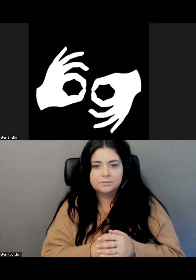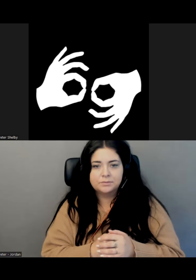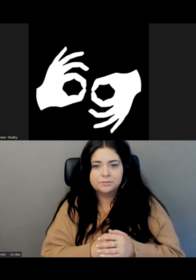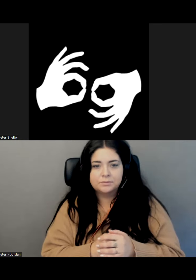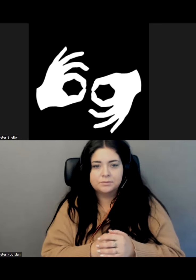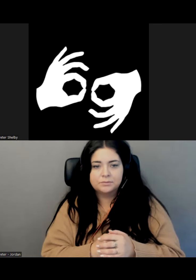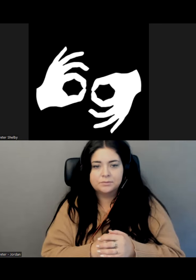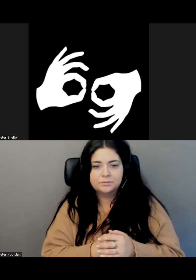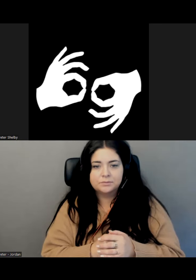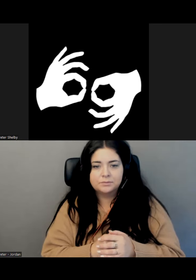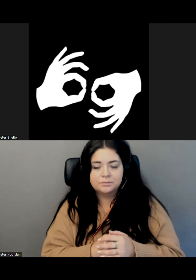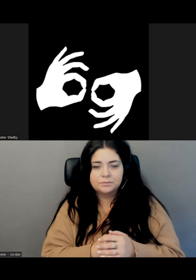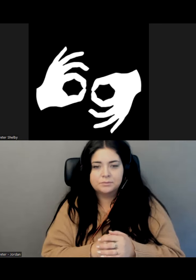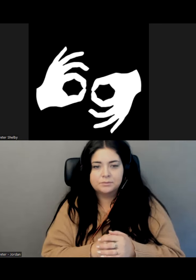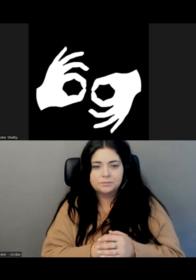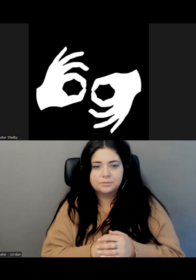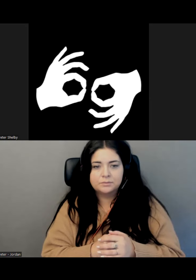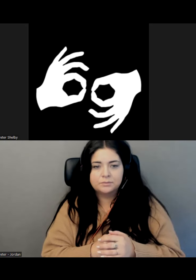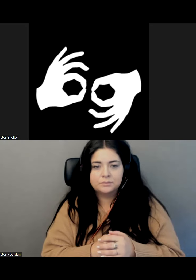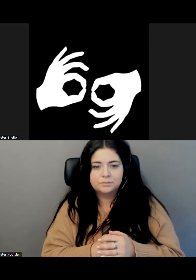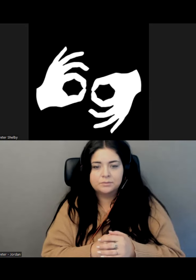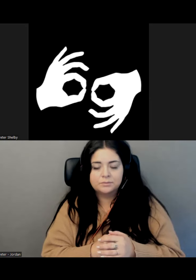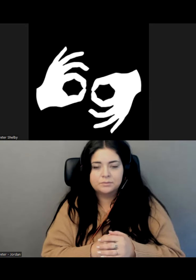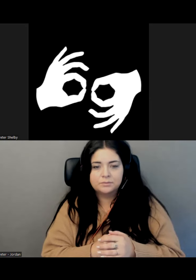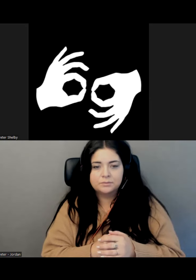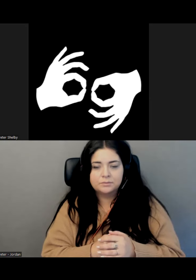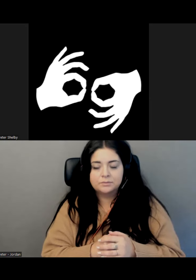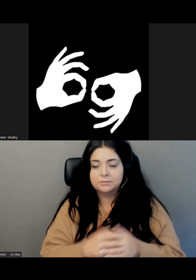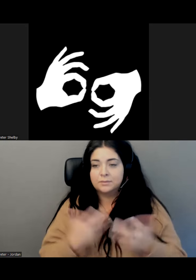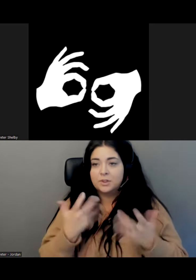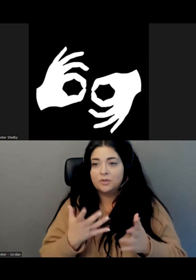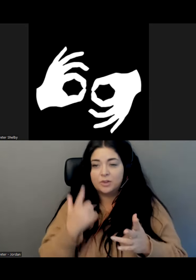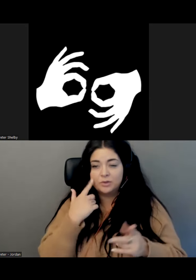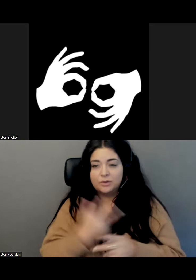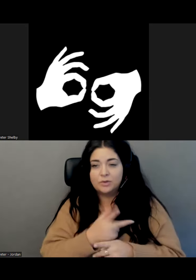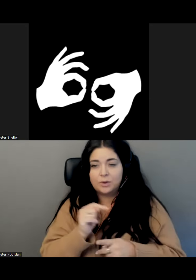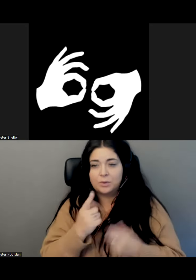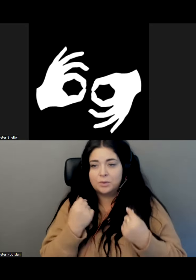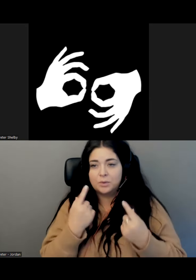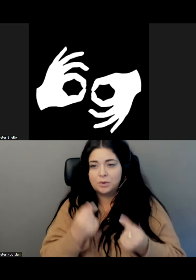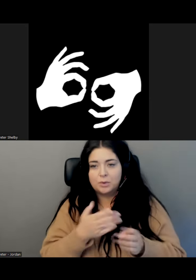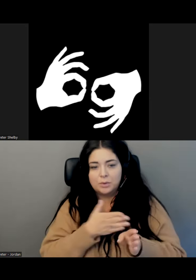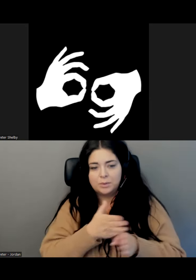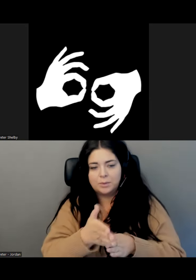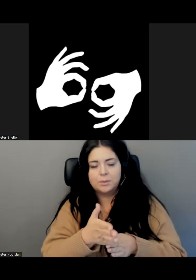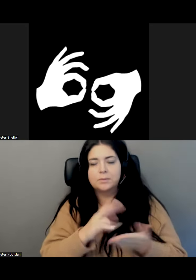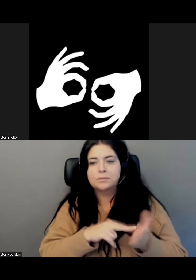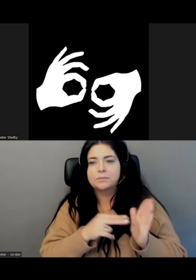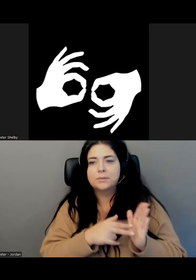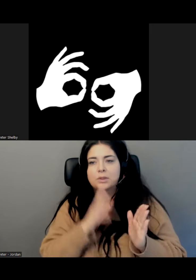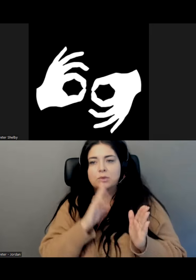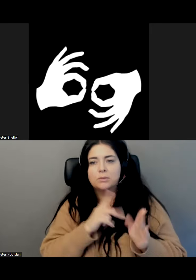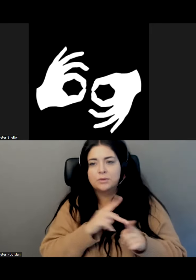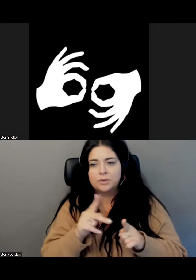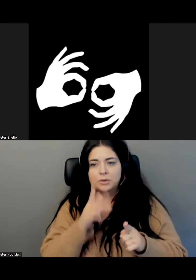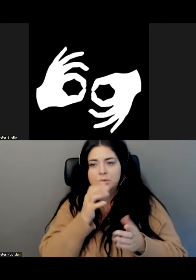provide ongoing support and counseling to help you over the long term to maintain healthy hearing. Monitor your